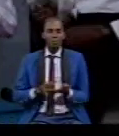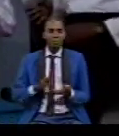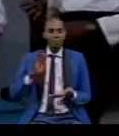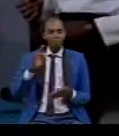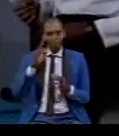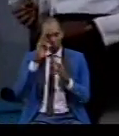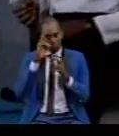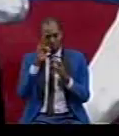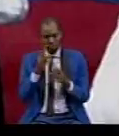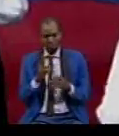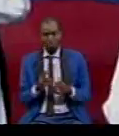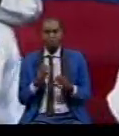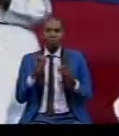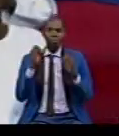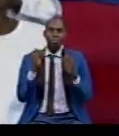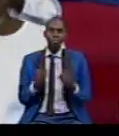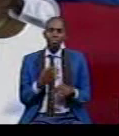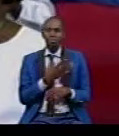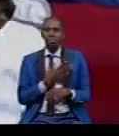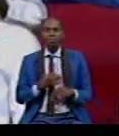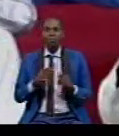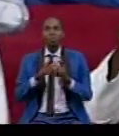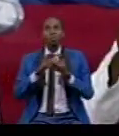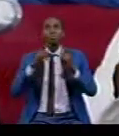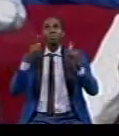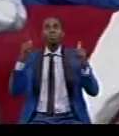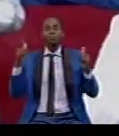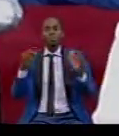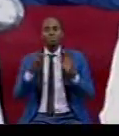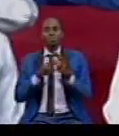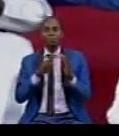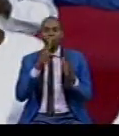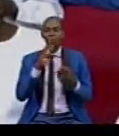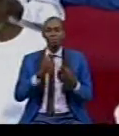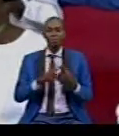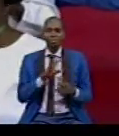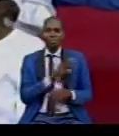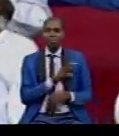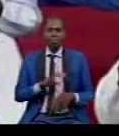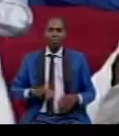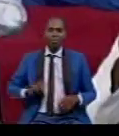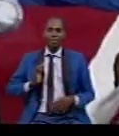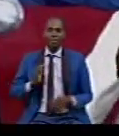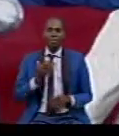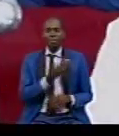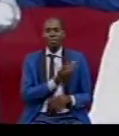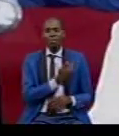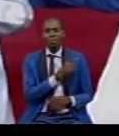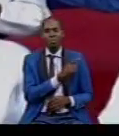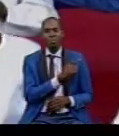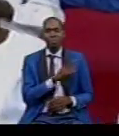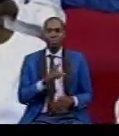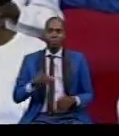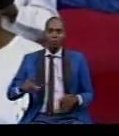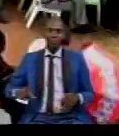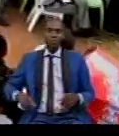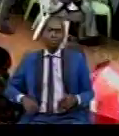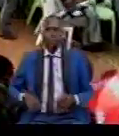in demonstration. Confirm it in every life in Jesus'